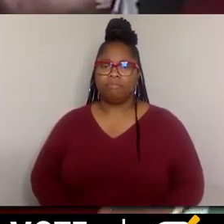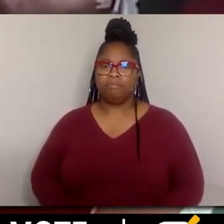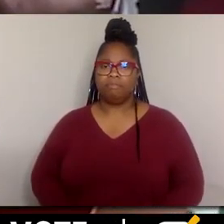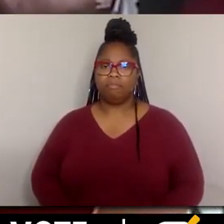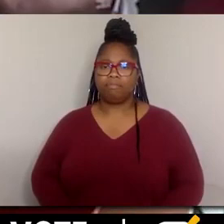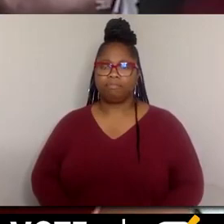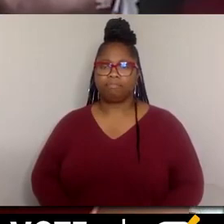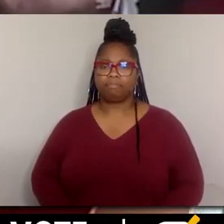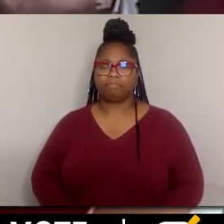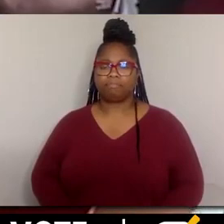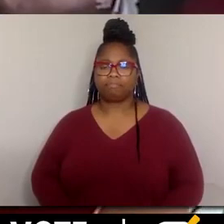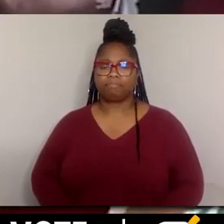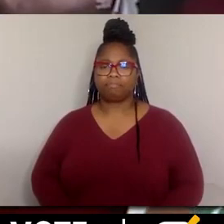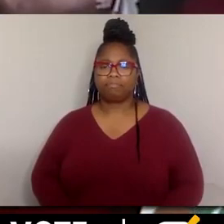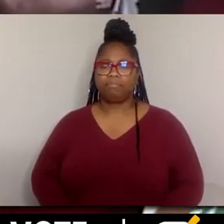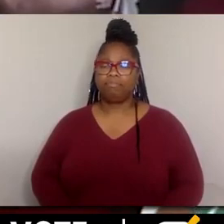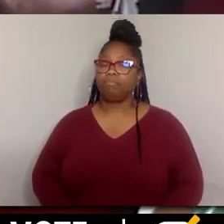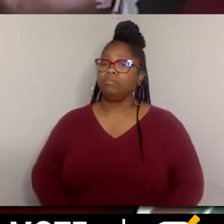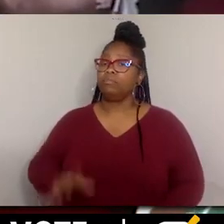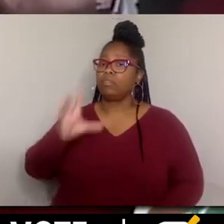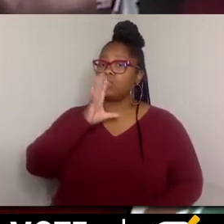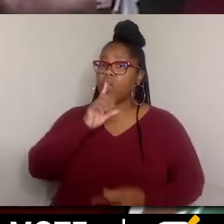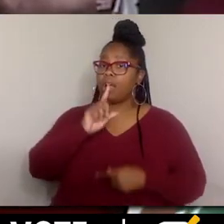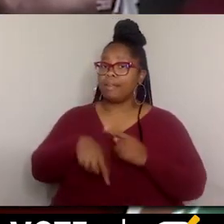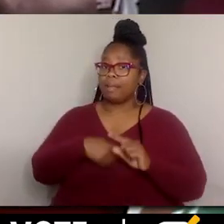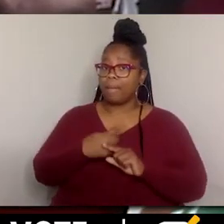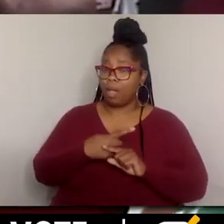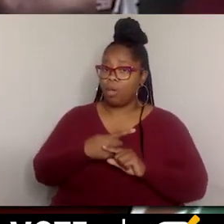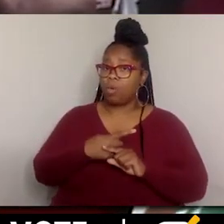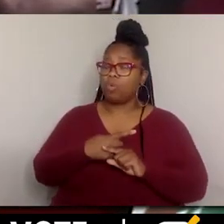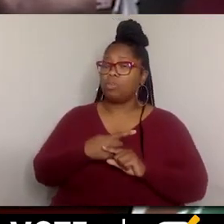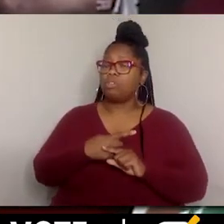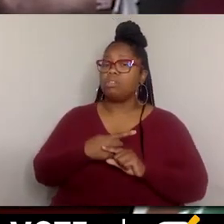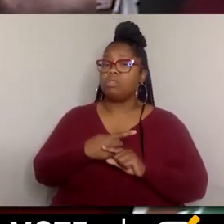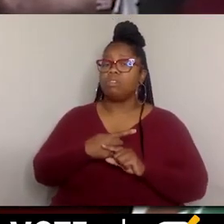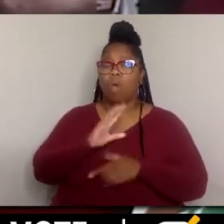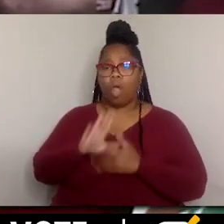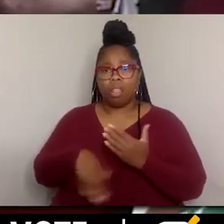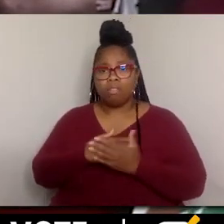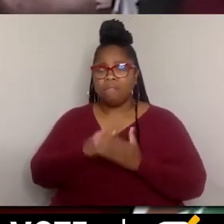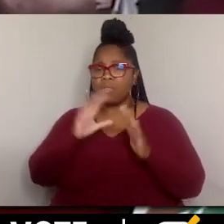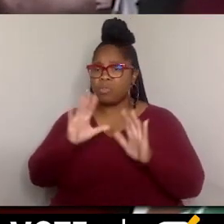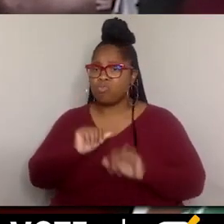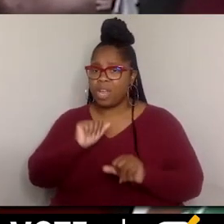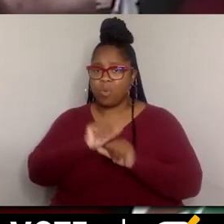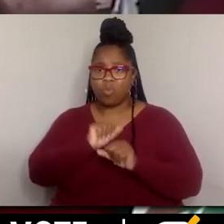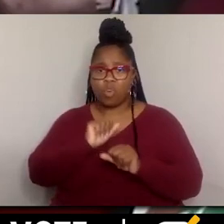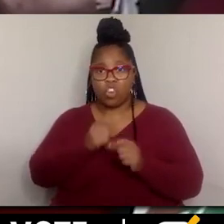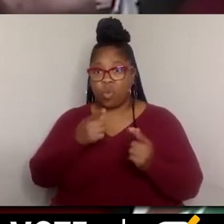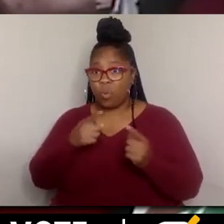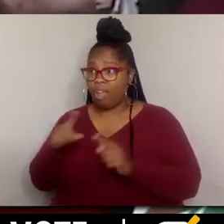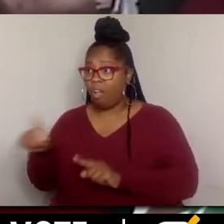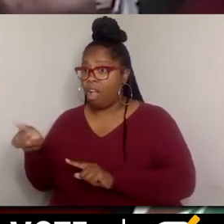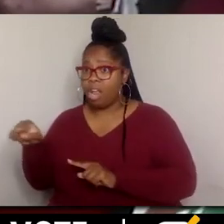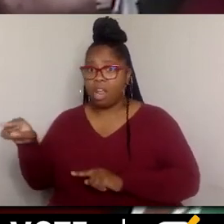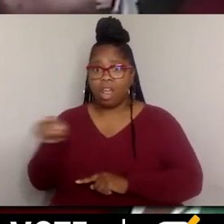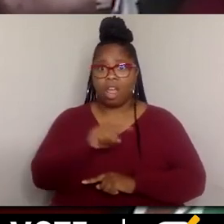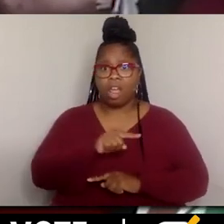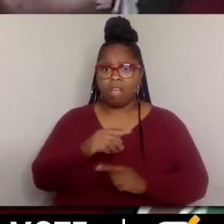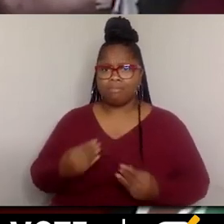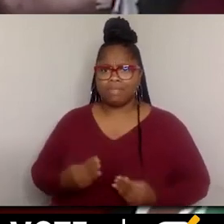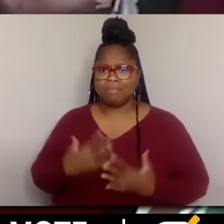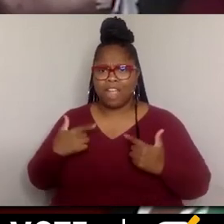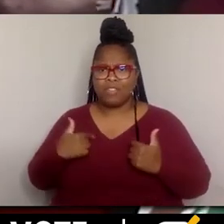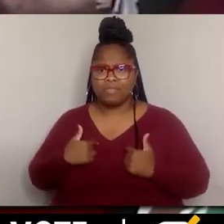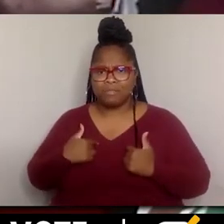It's inspiring to talk about and connect with all of the great work going on out there. But